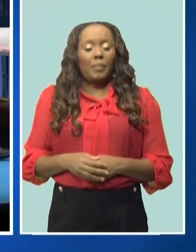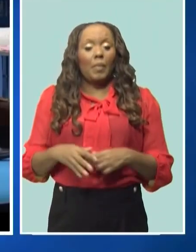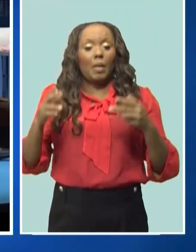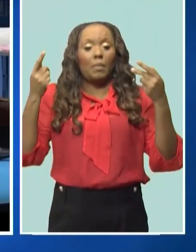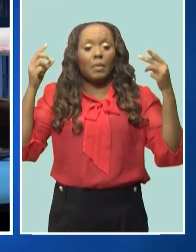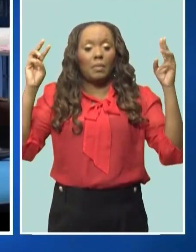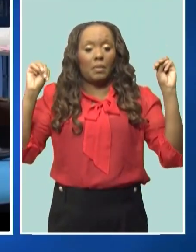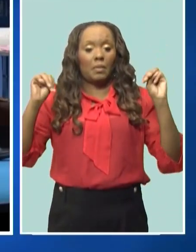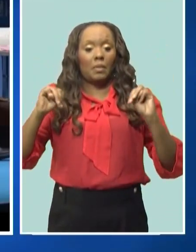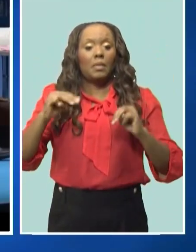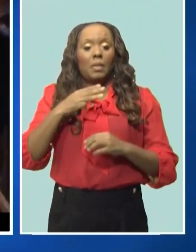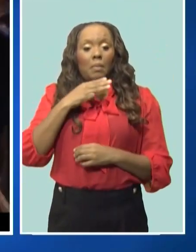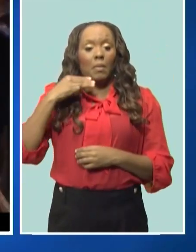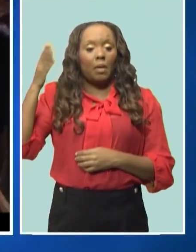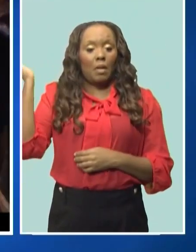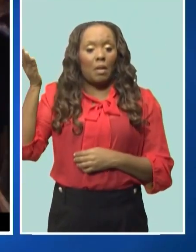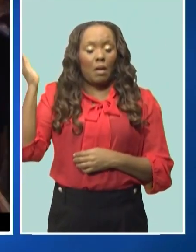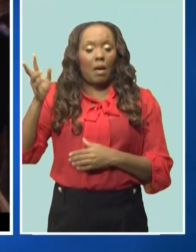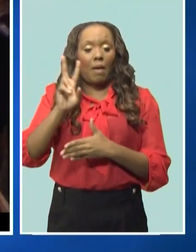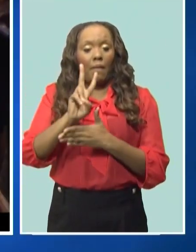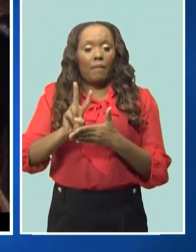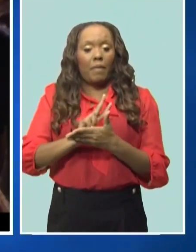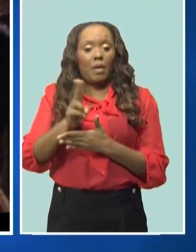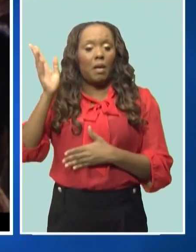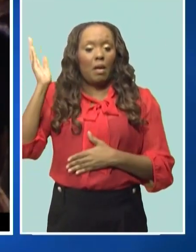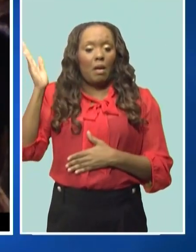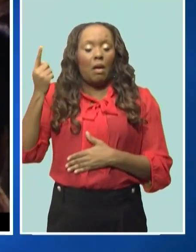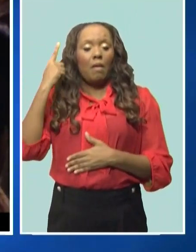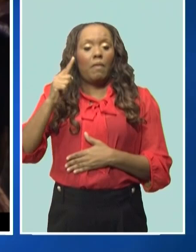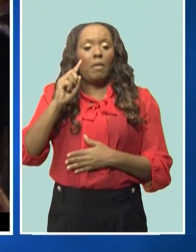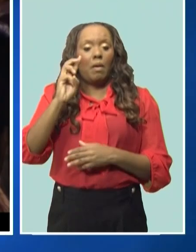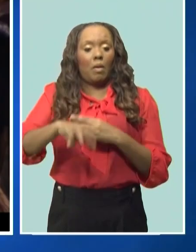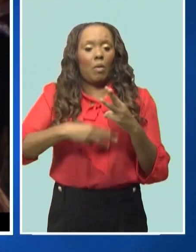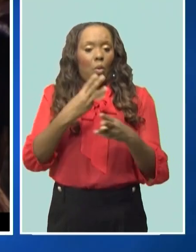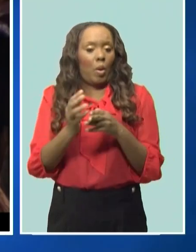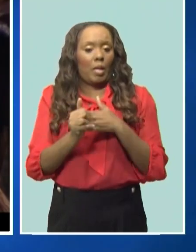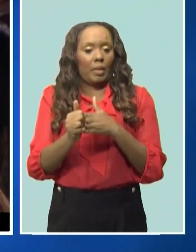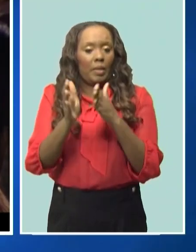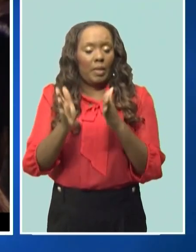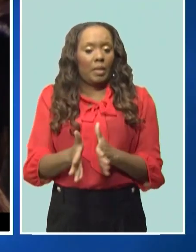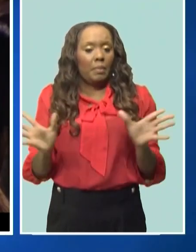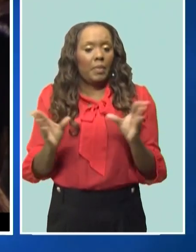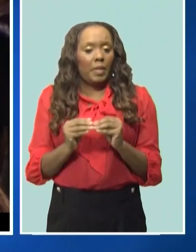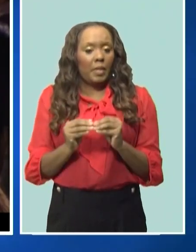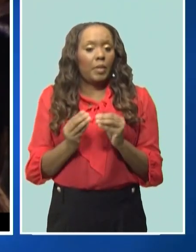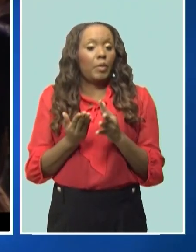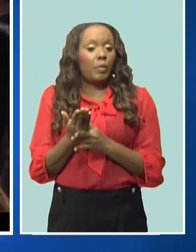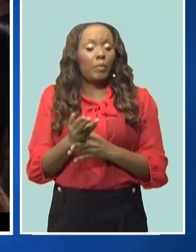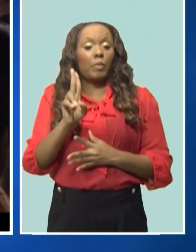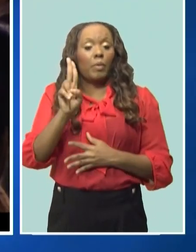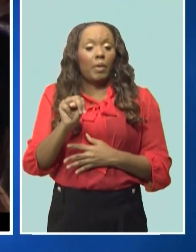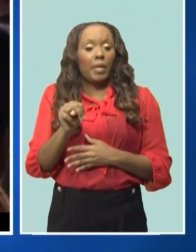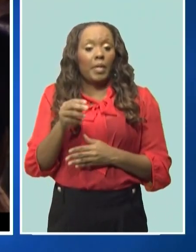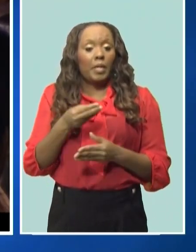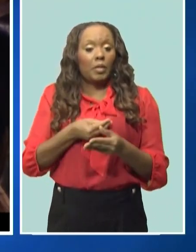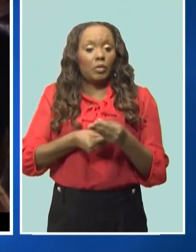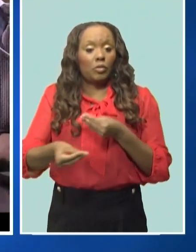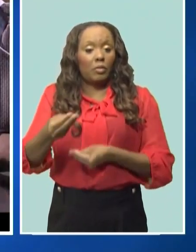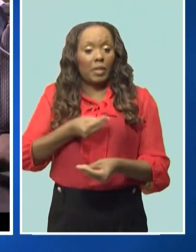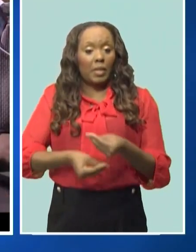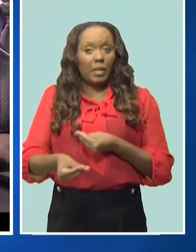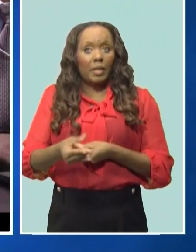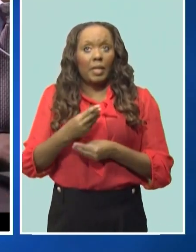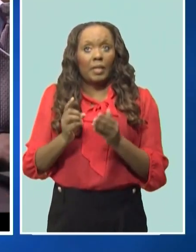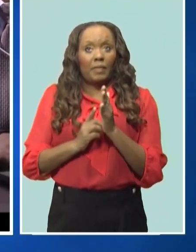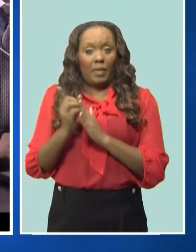Ms. Motley's comments came in a video address at a Global Leaders Forum organized by the UN Trade and Development. It is being held under